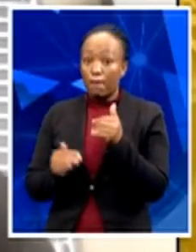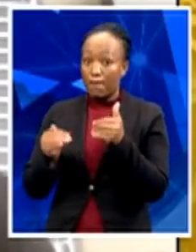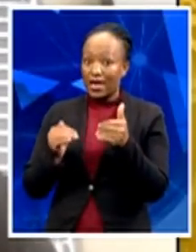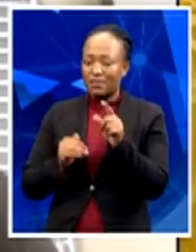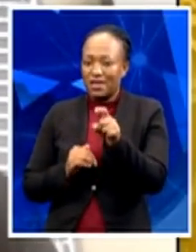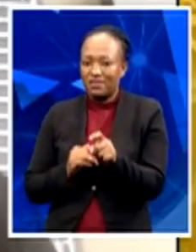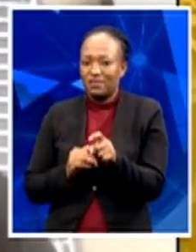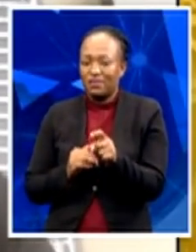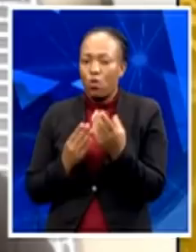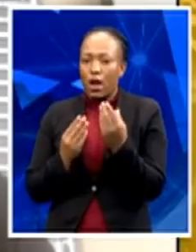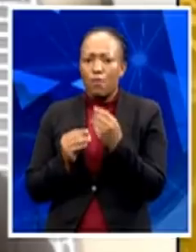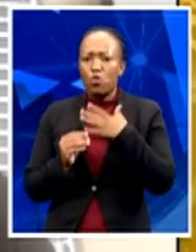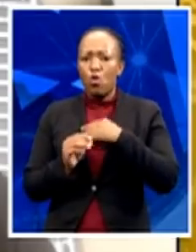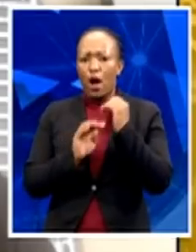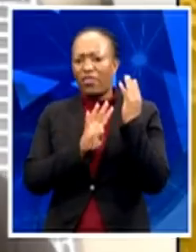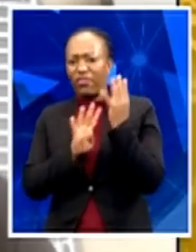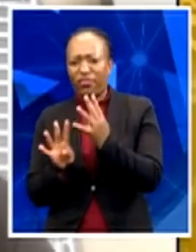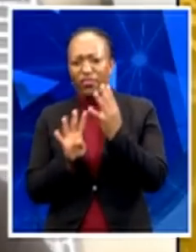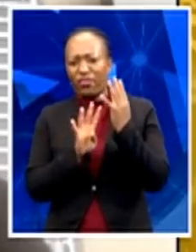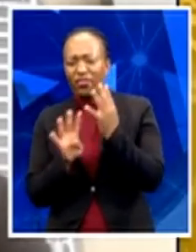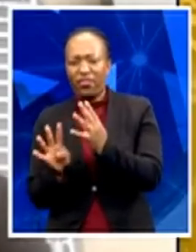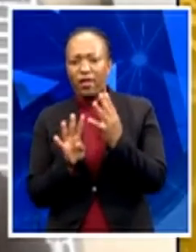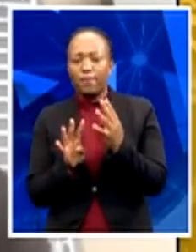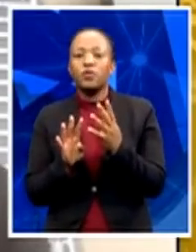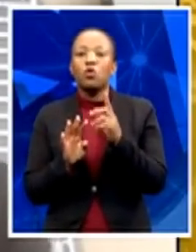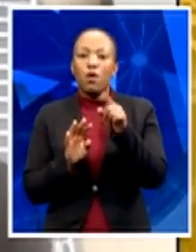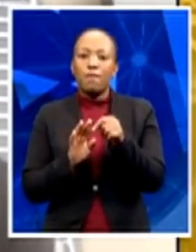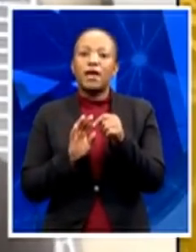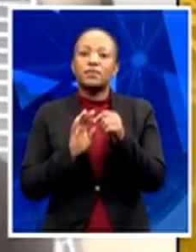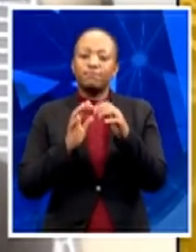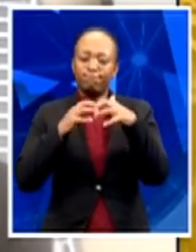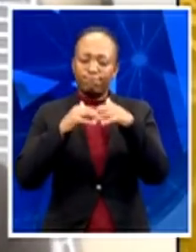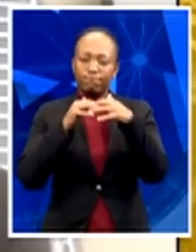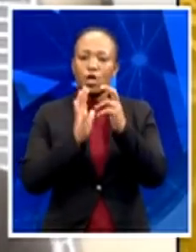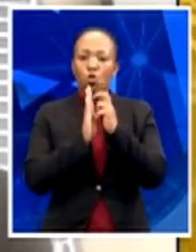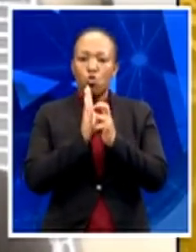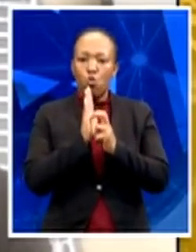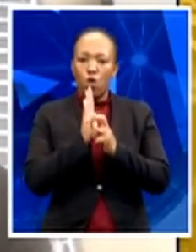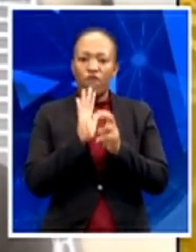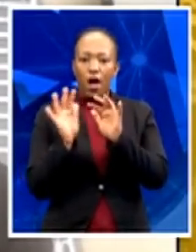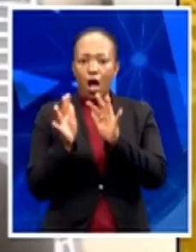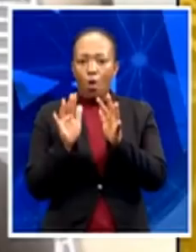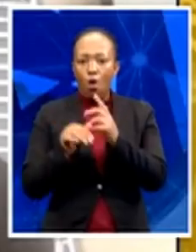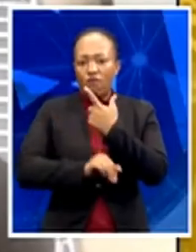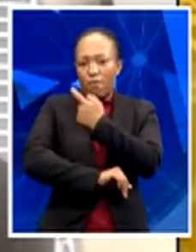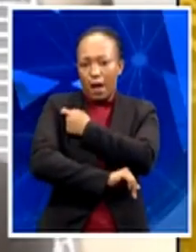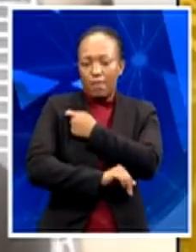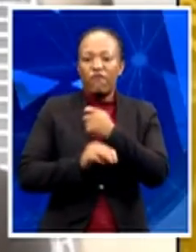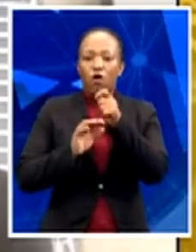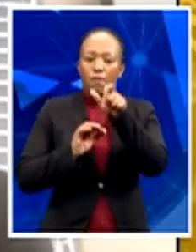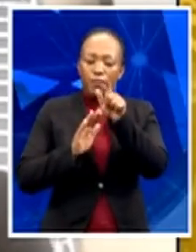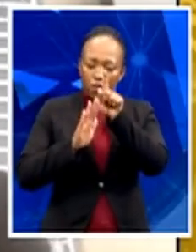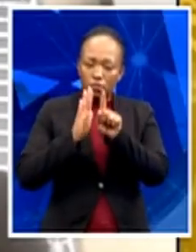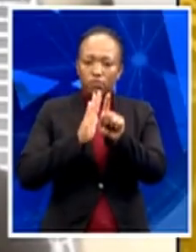hence the protocols would have to be in place. So that we are paying attention to in terms of the system, in terms of